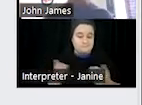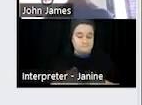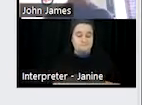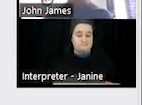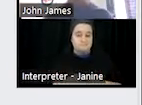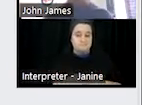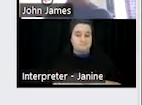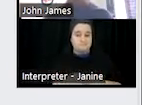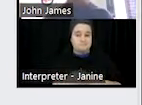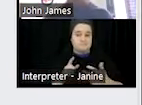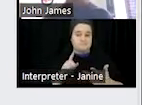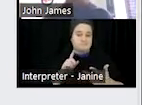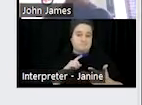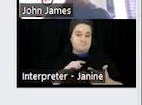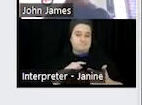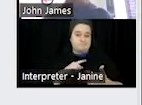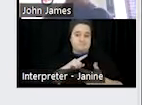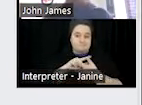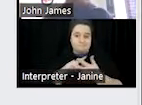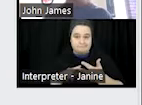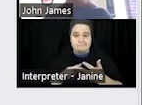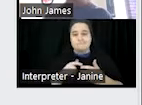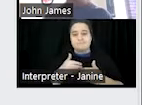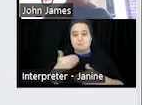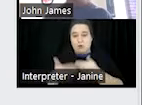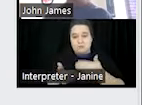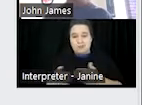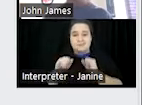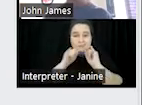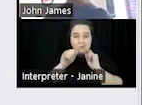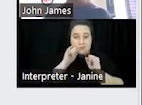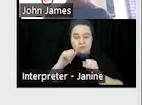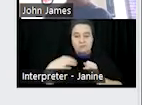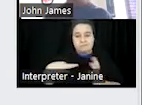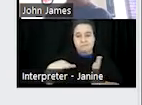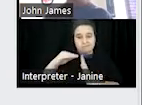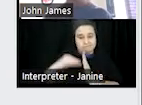basically the interview and the tutoring process to see if it was